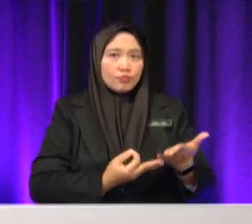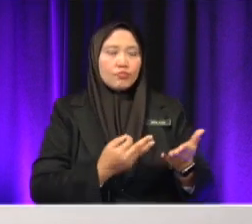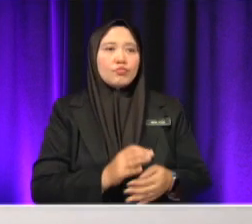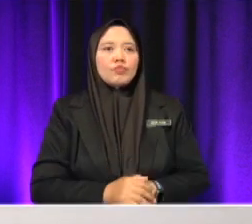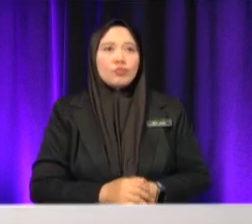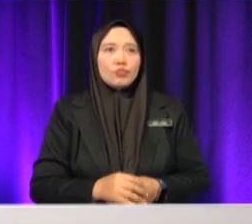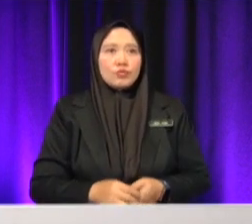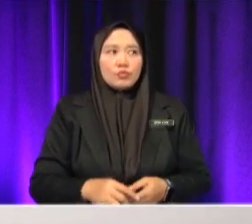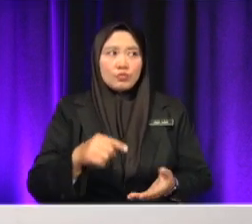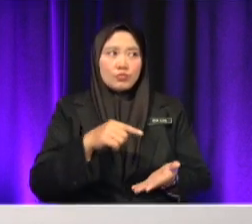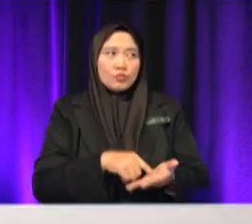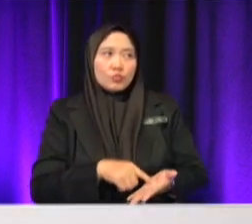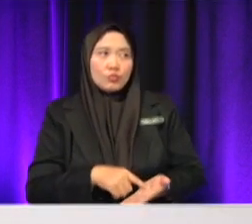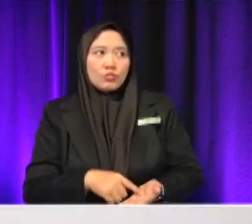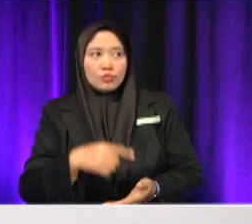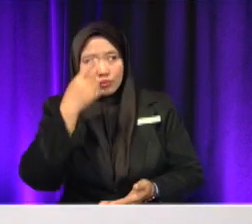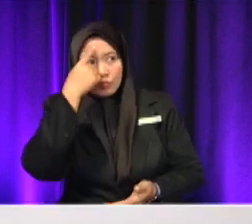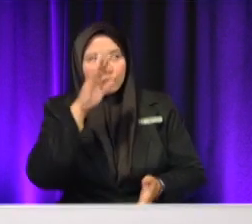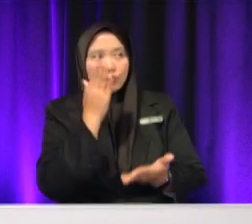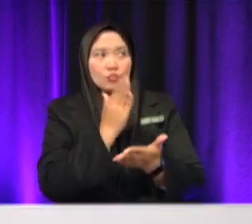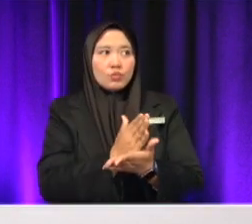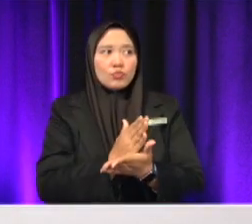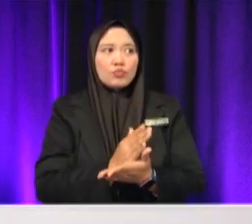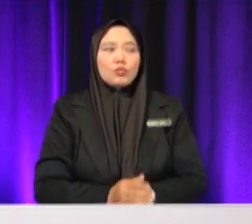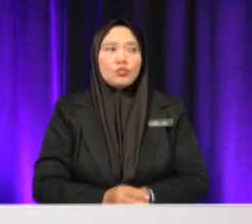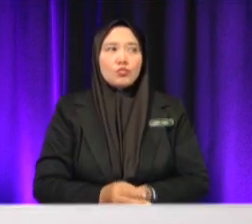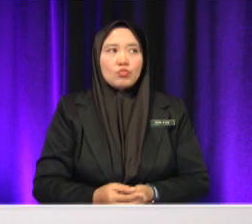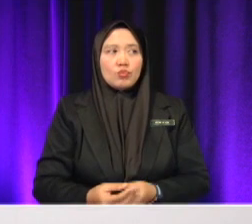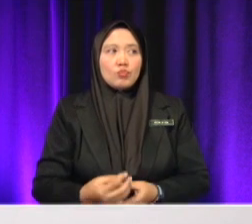believe its mission is to stop the degradation of our planet's